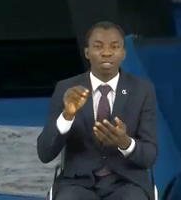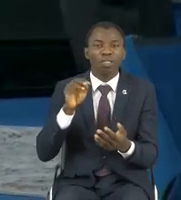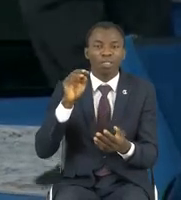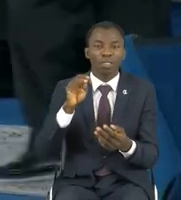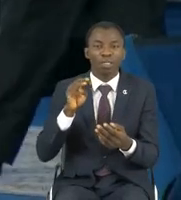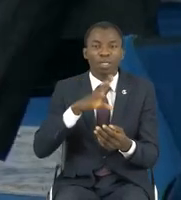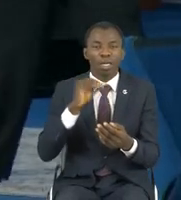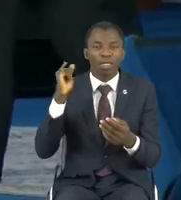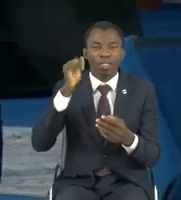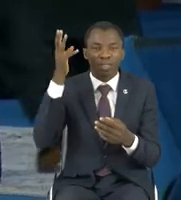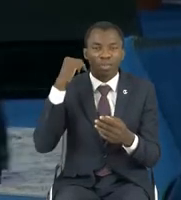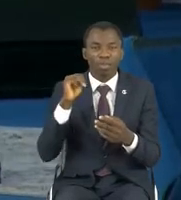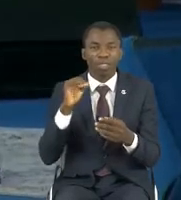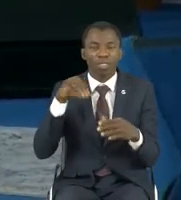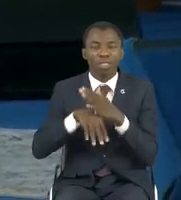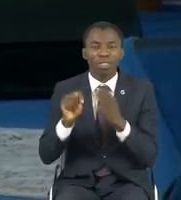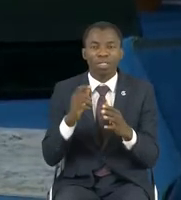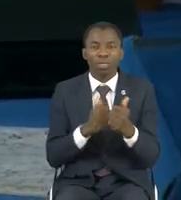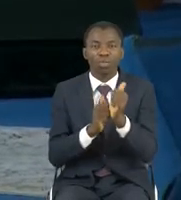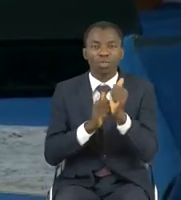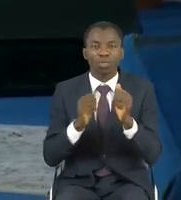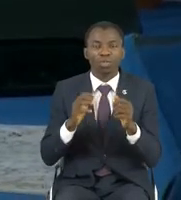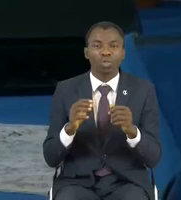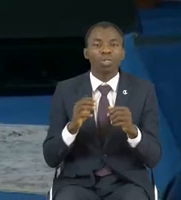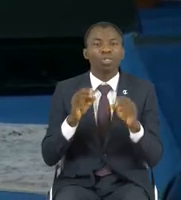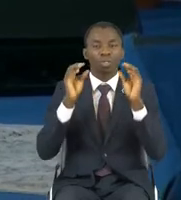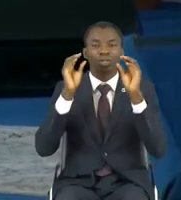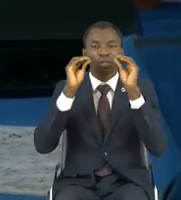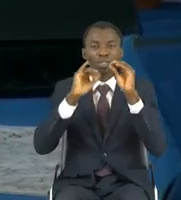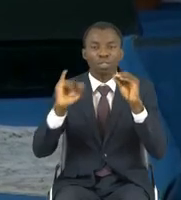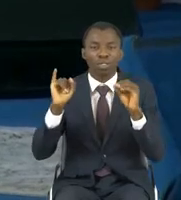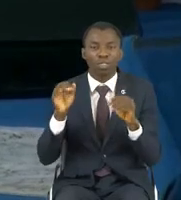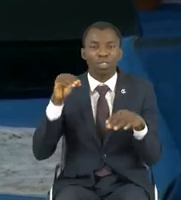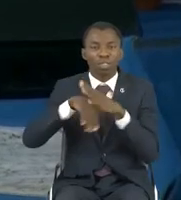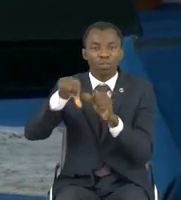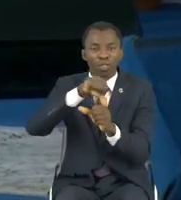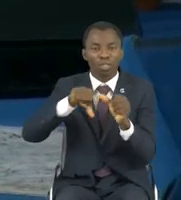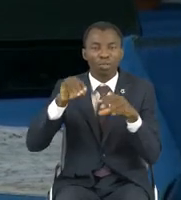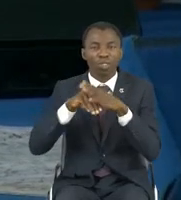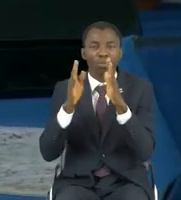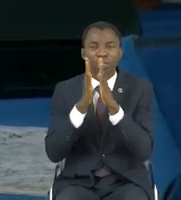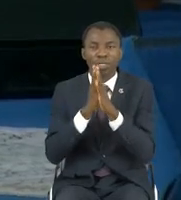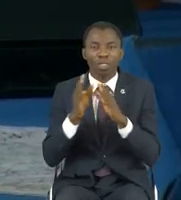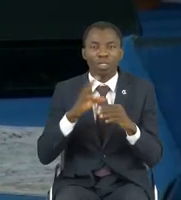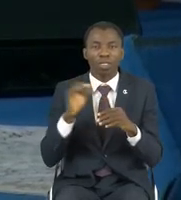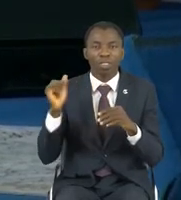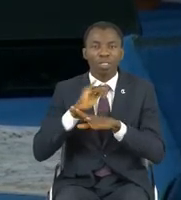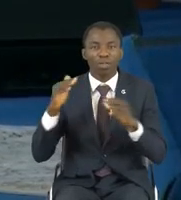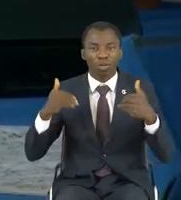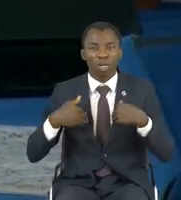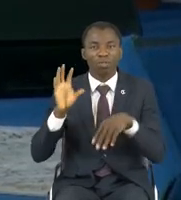the apostles' doctrine, in fellowship, and in prayers. They didn't have a church